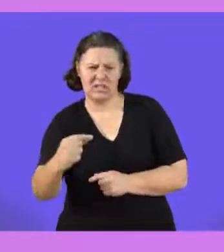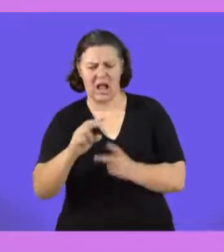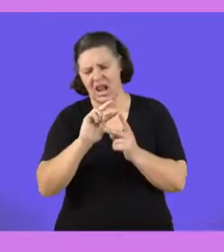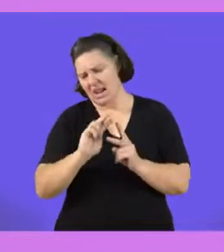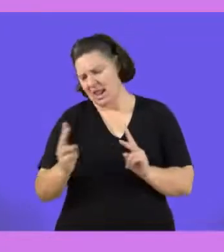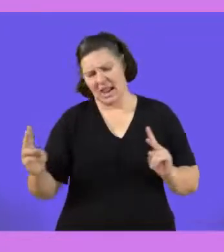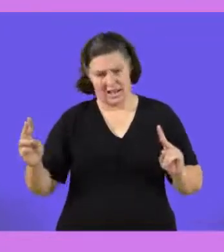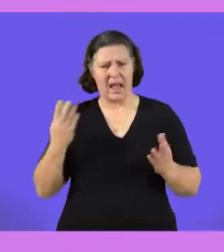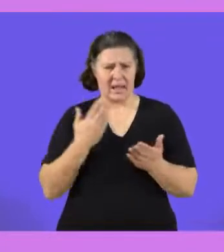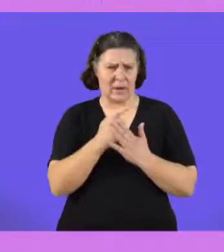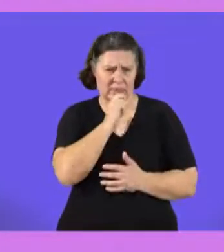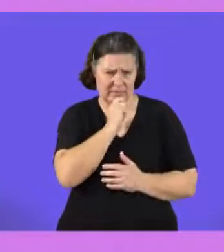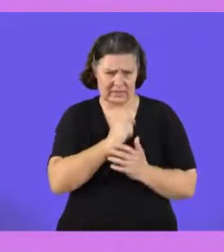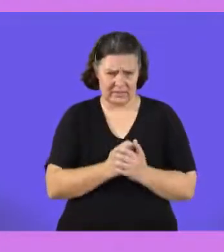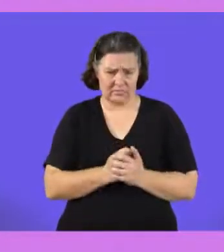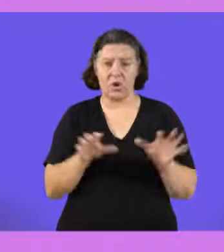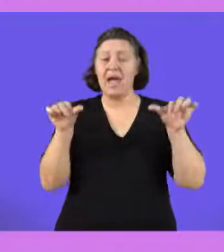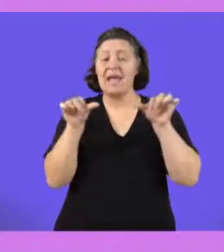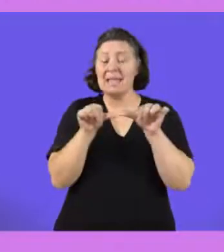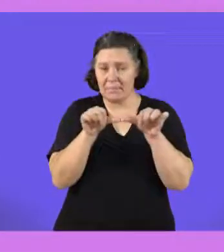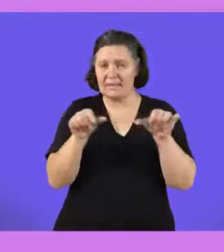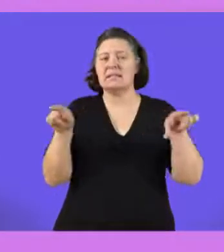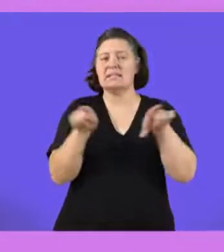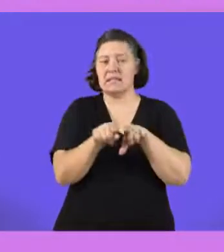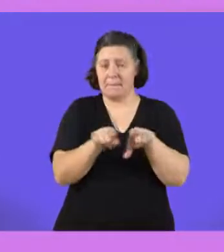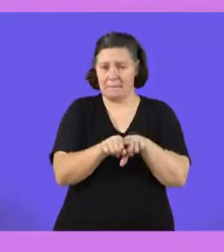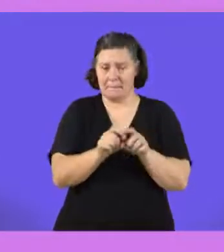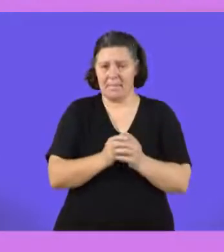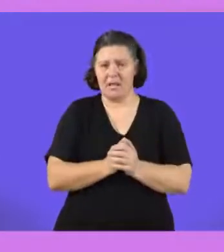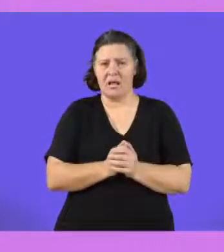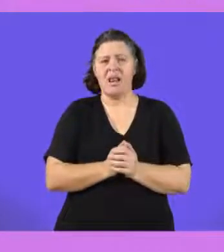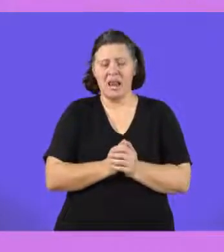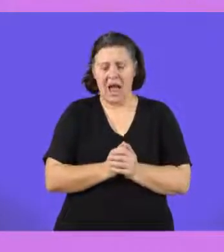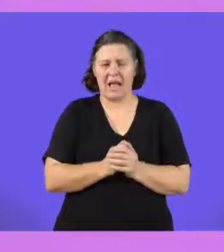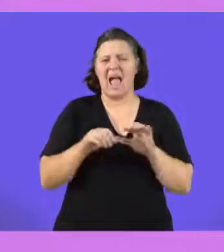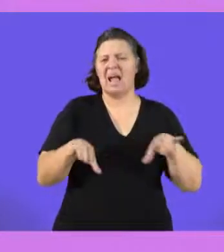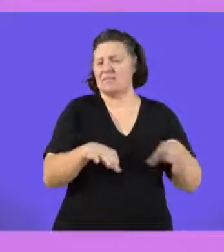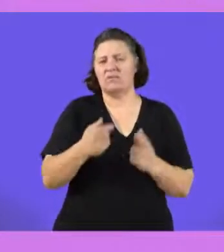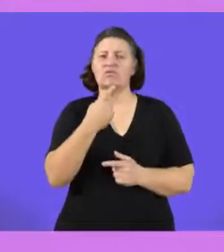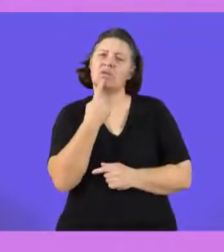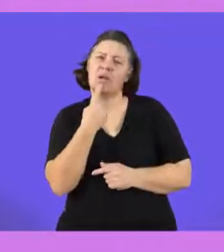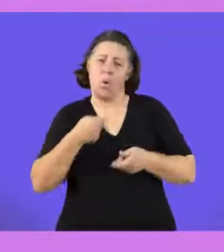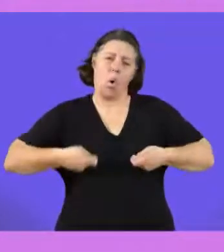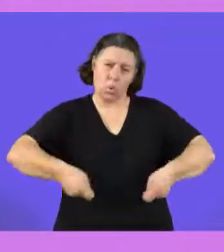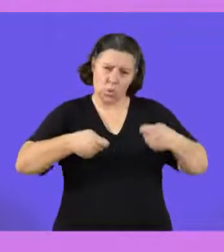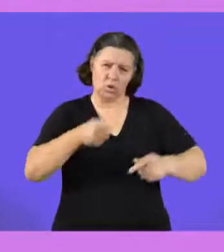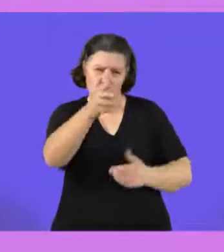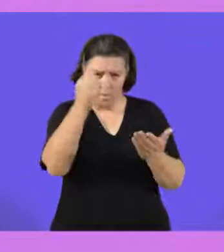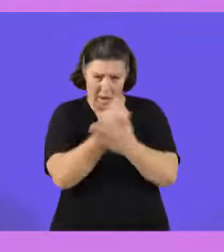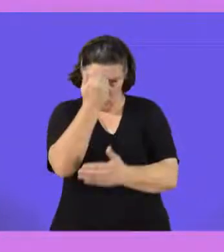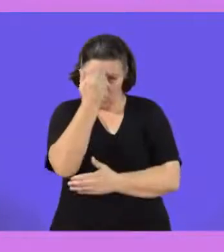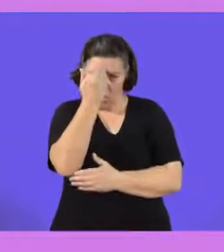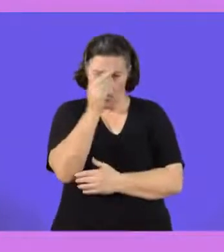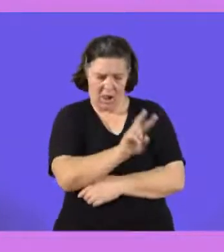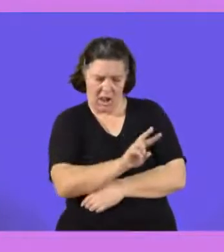milligrams, and so forth. All right, so again, estimation, that's a very useful everyday activity. For example, if you want to cook,